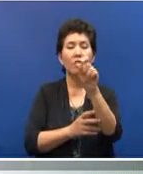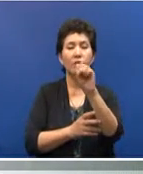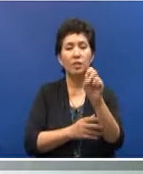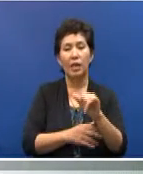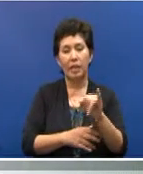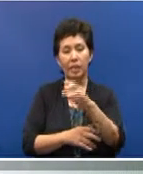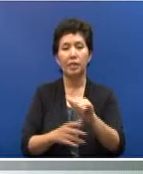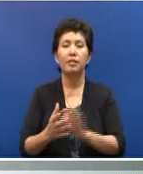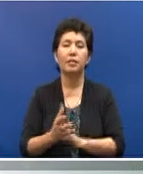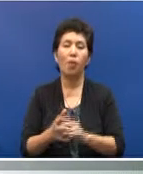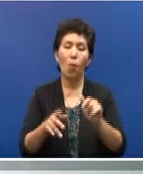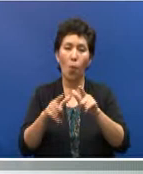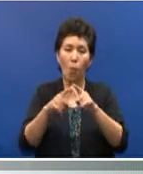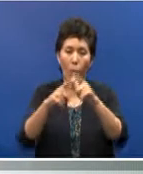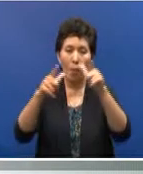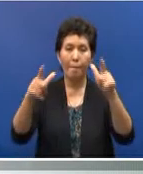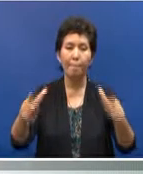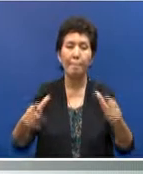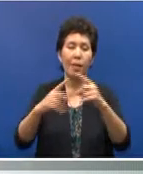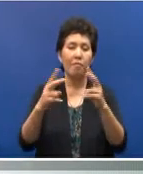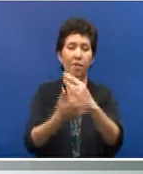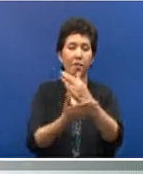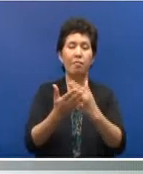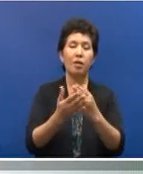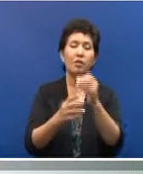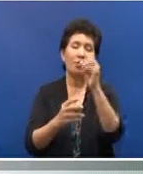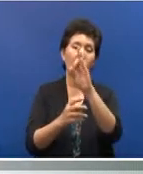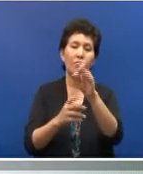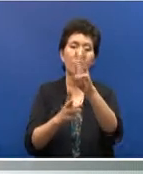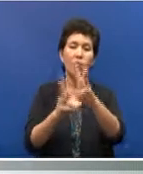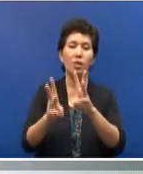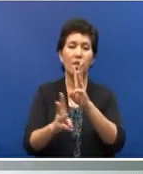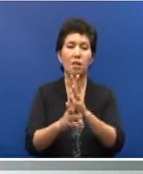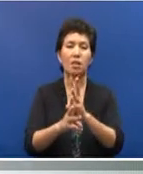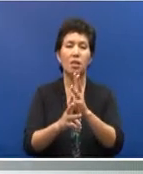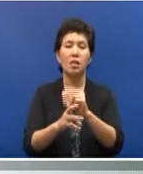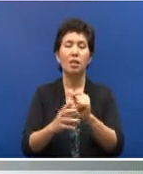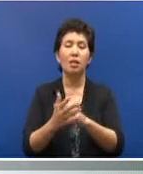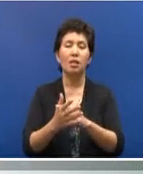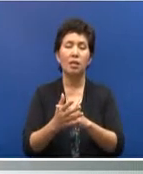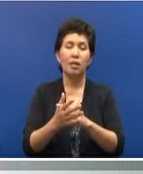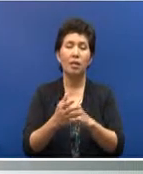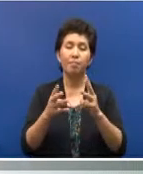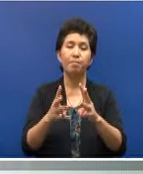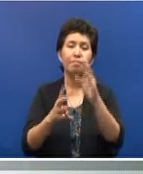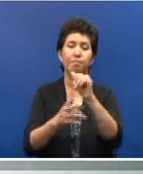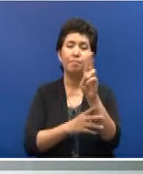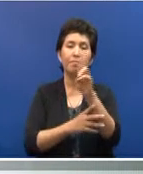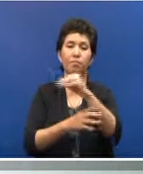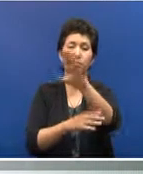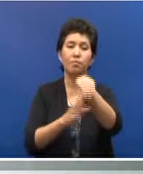which is widespread social phenomenon in many parts of the world. The method used